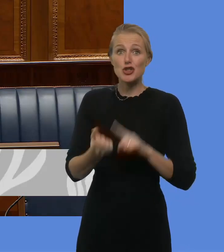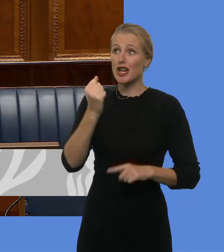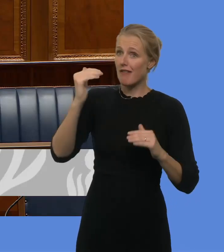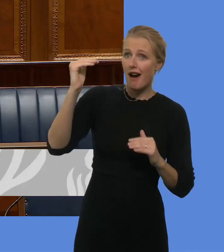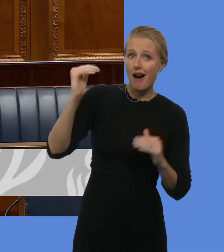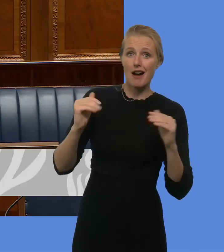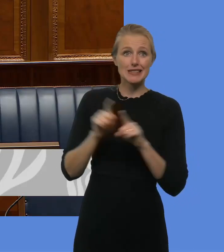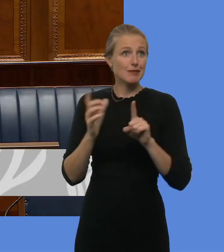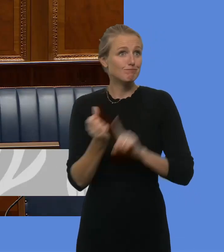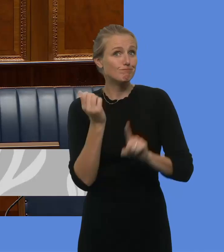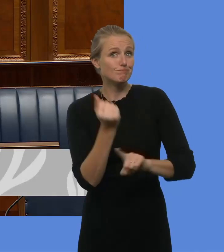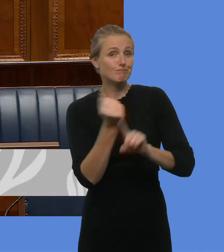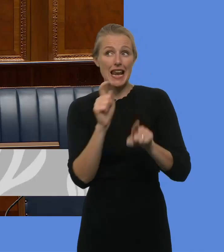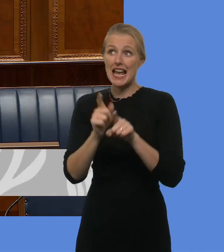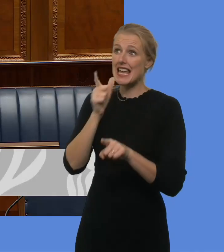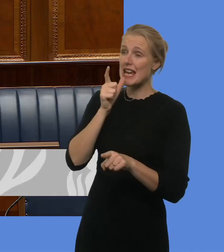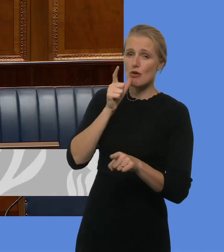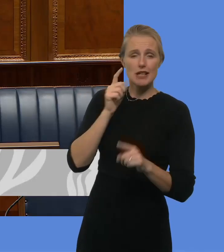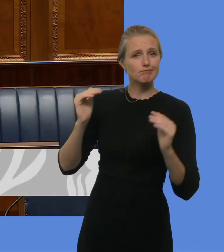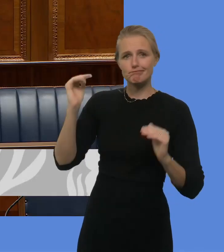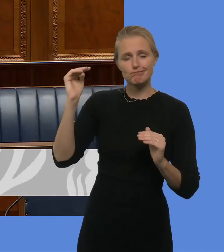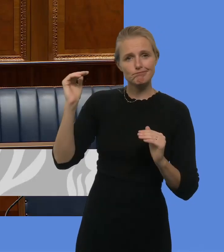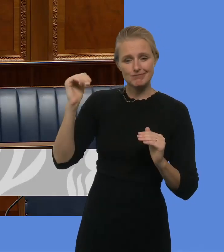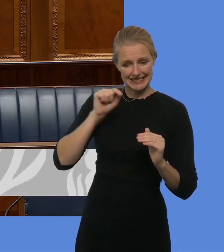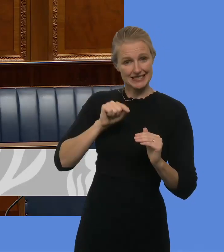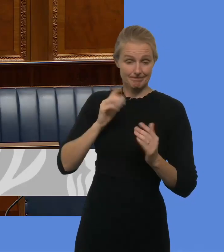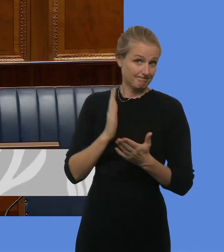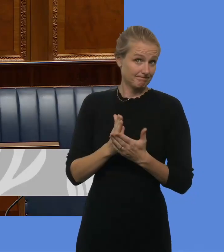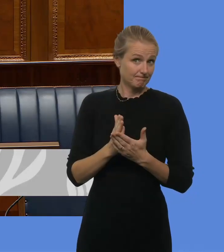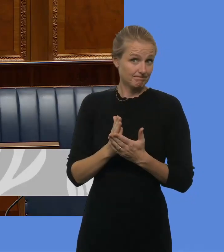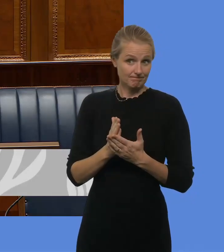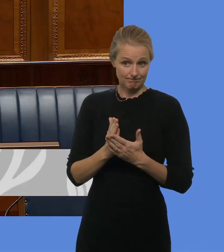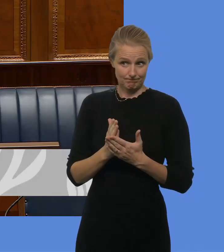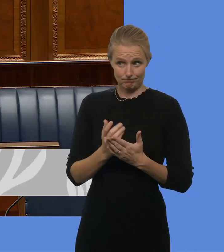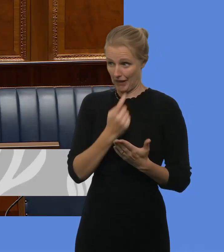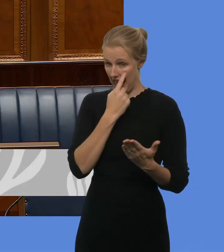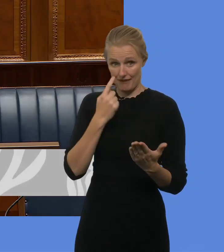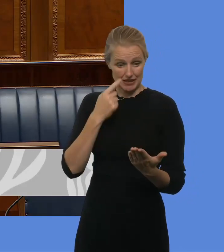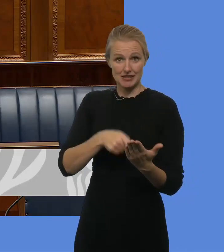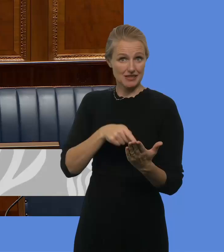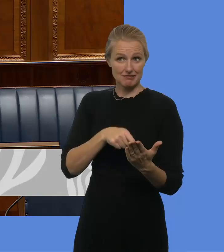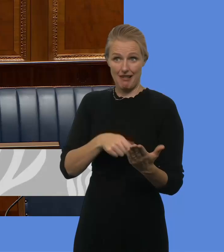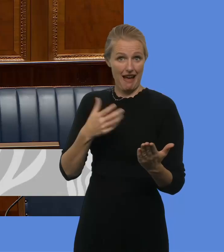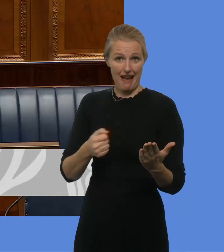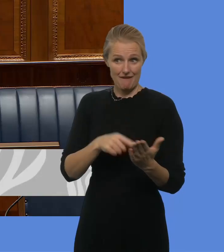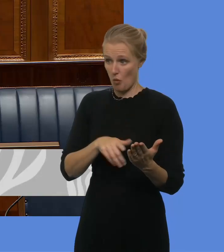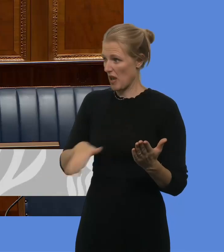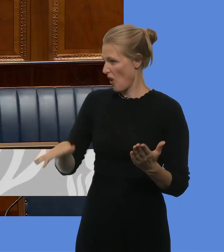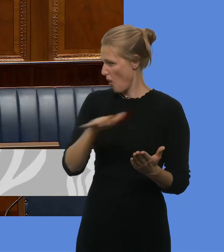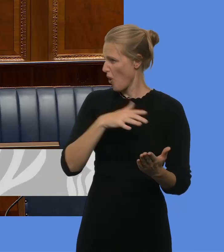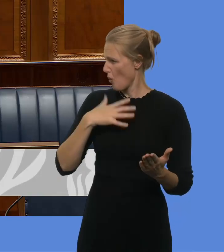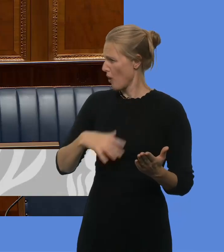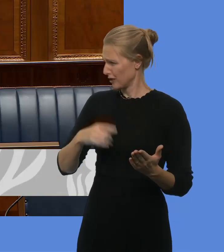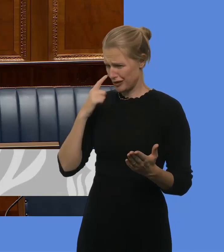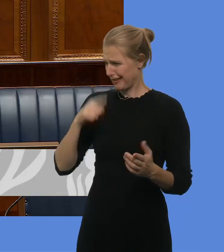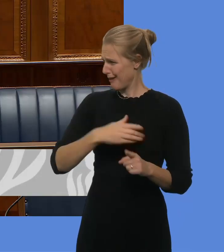academic outcomes as hearing peers. And certainly this is something I think all members would like to see improvement in.